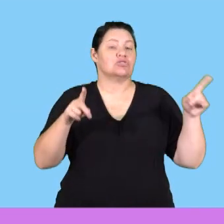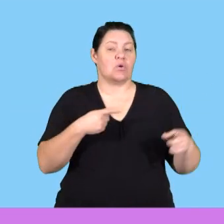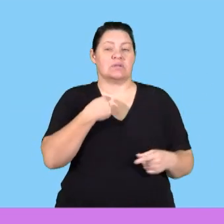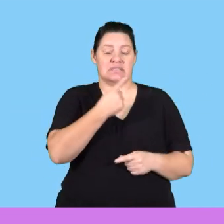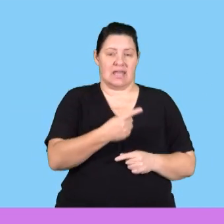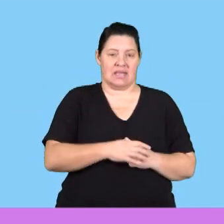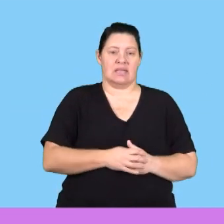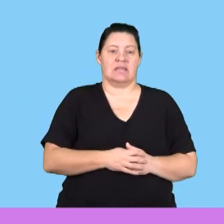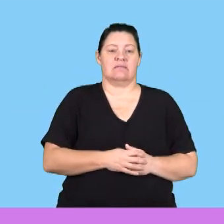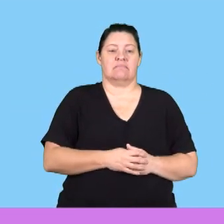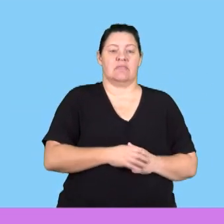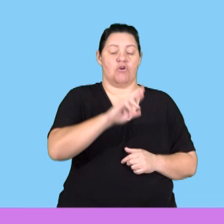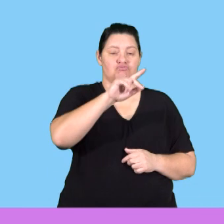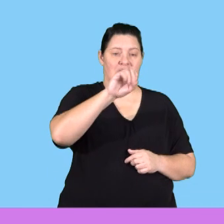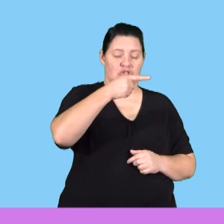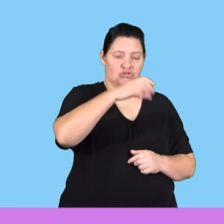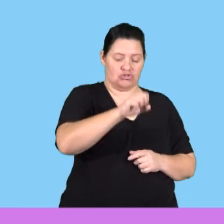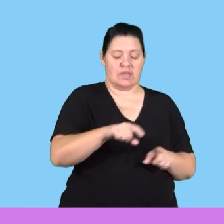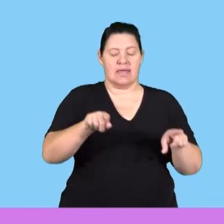the range? We say range equals